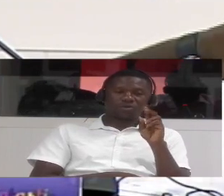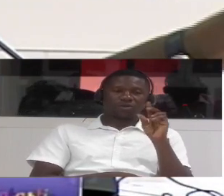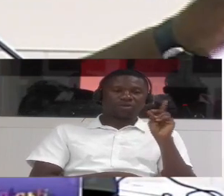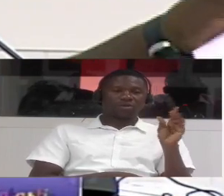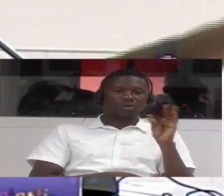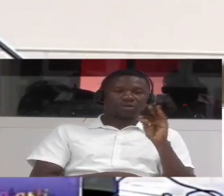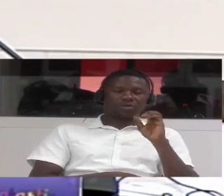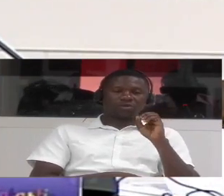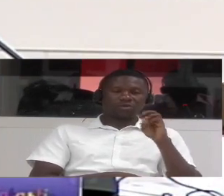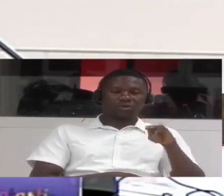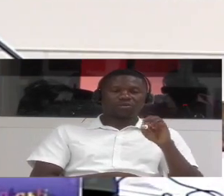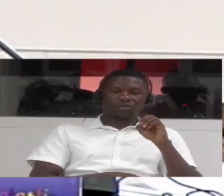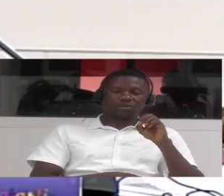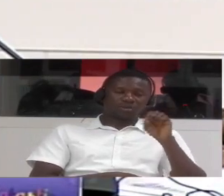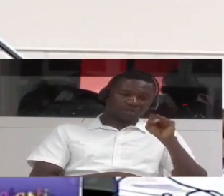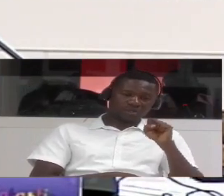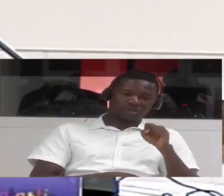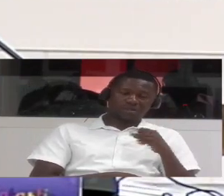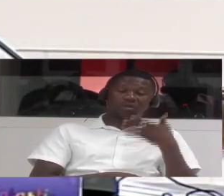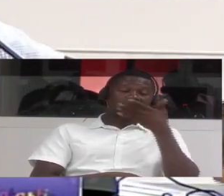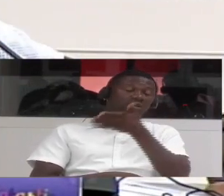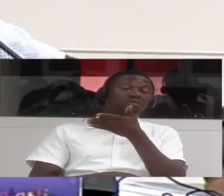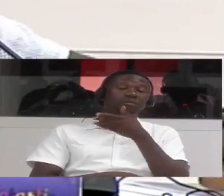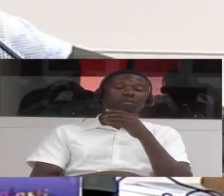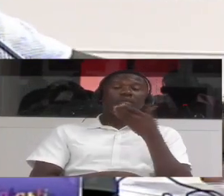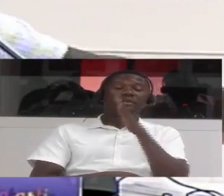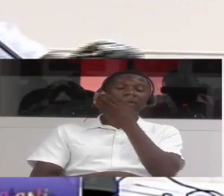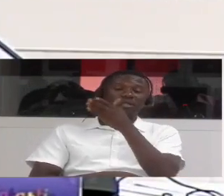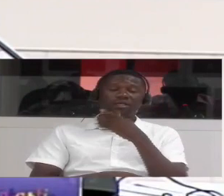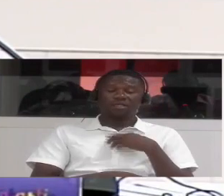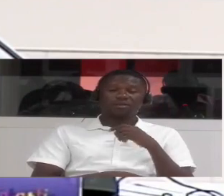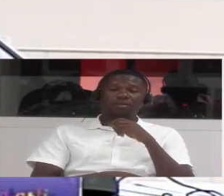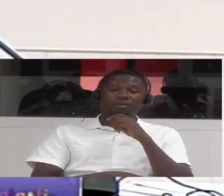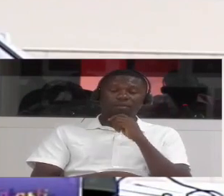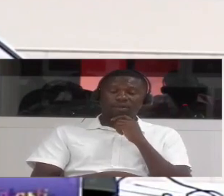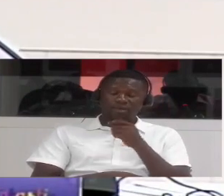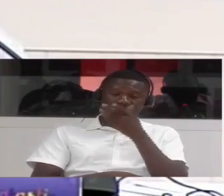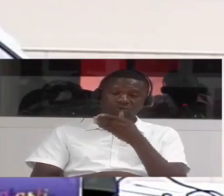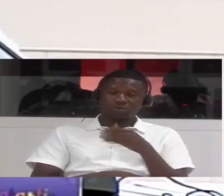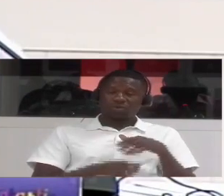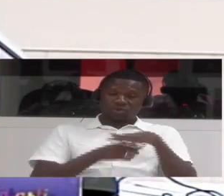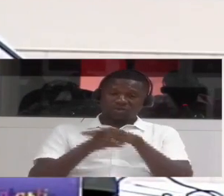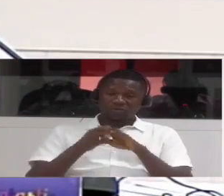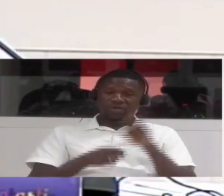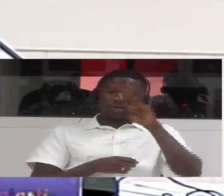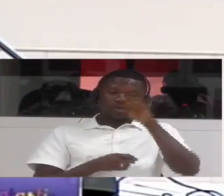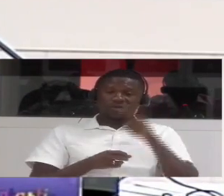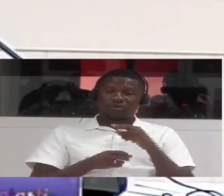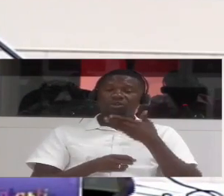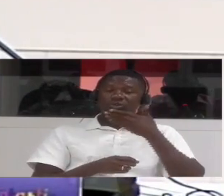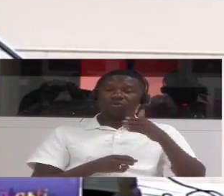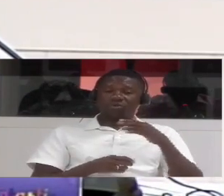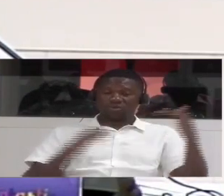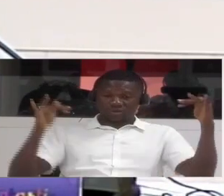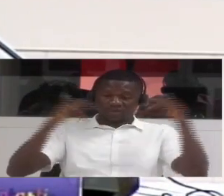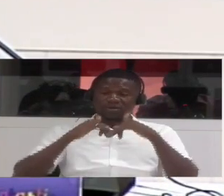where Mamadou Thomas was covering the national youth conference and festival